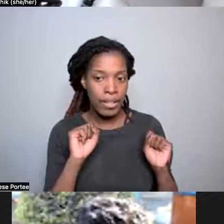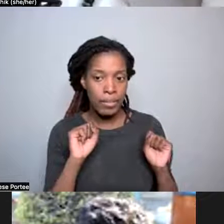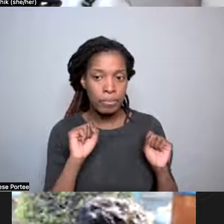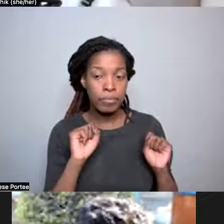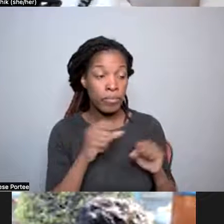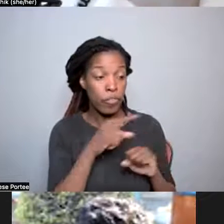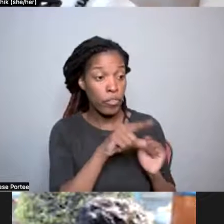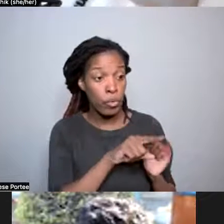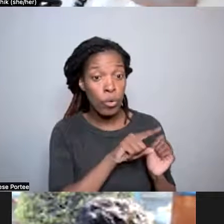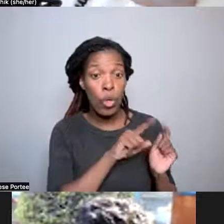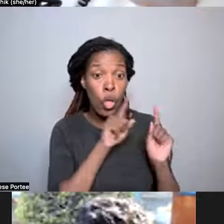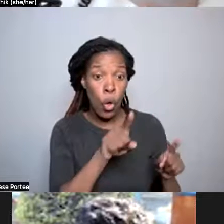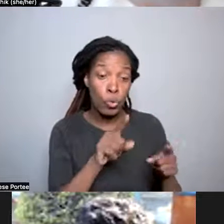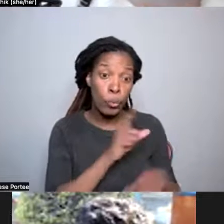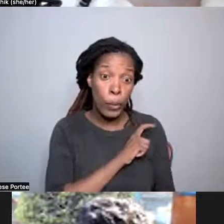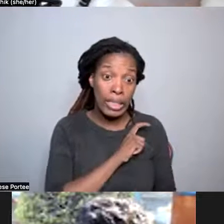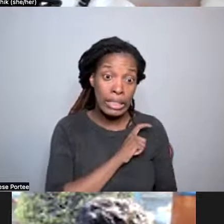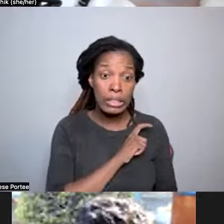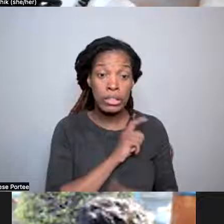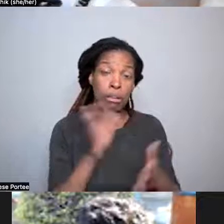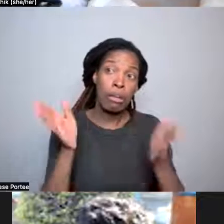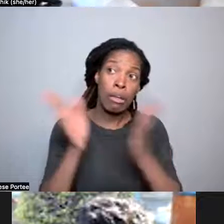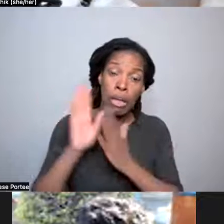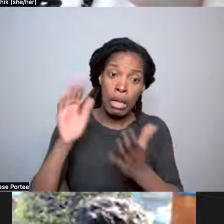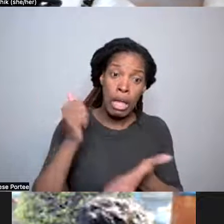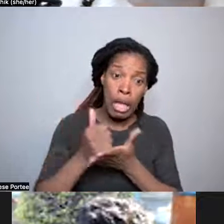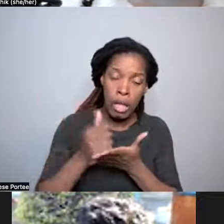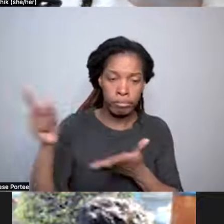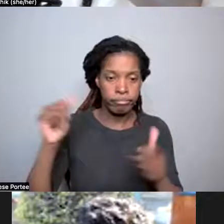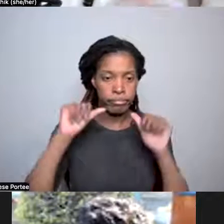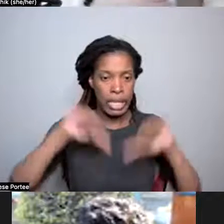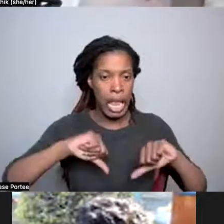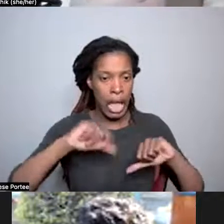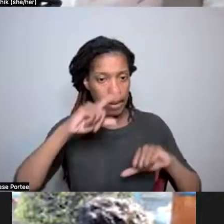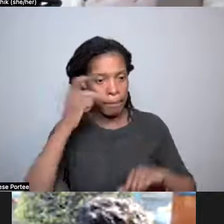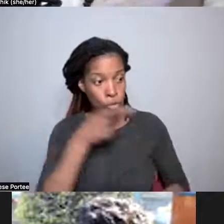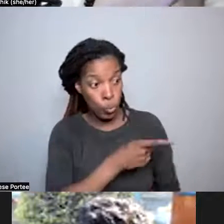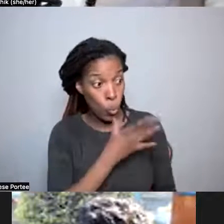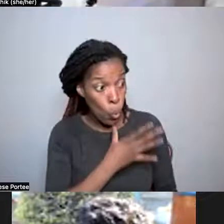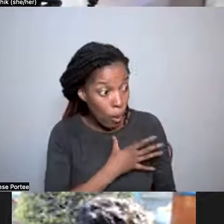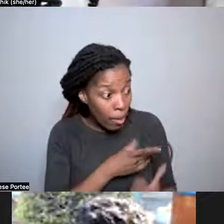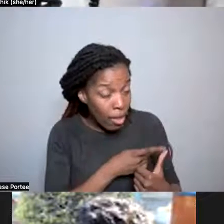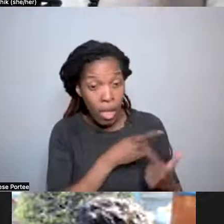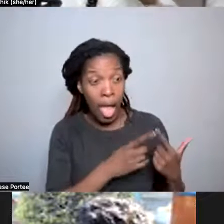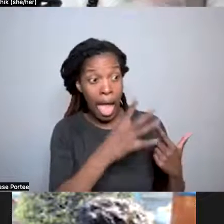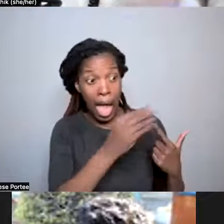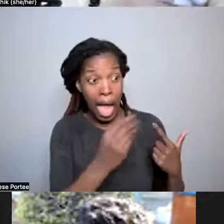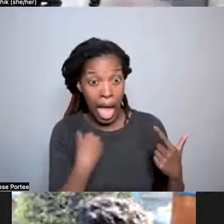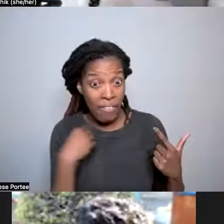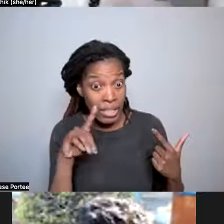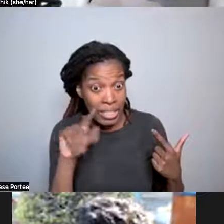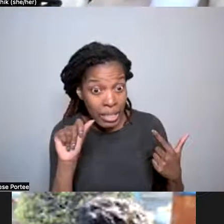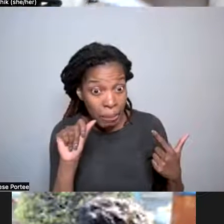to seek justice, it is denied because you're a woman, you have disability, and